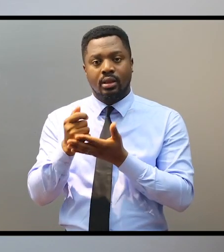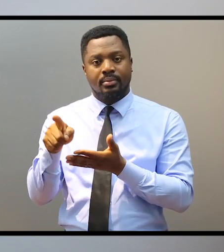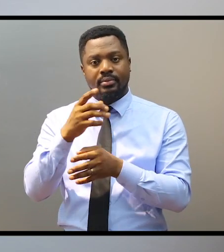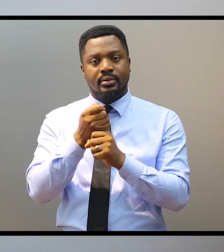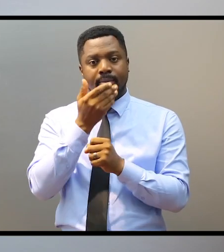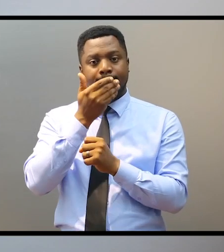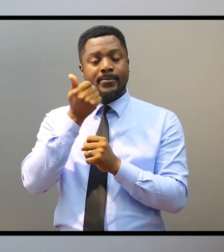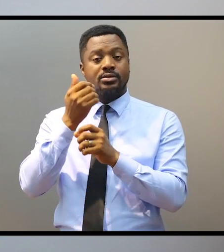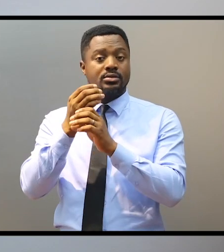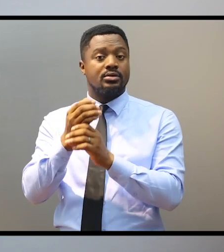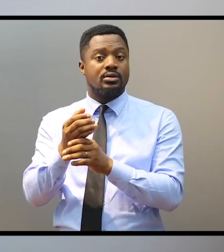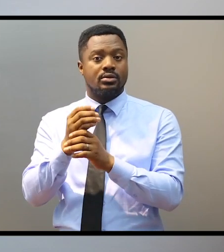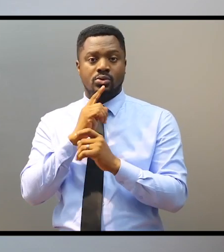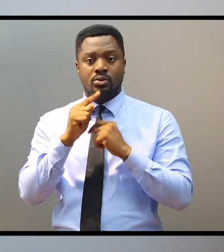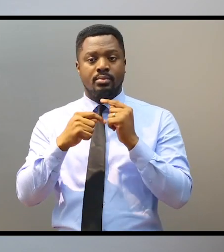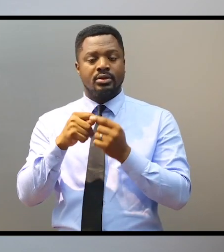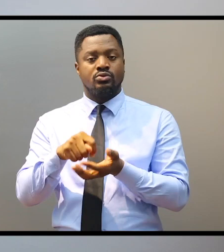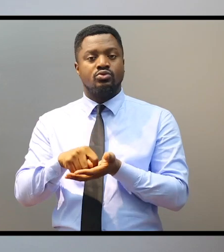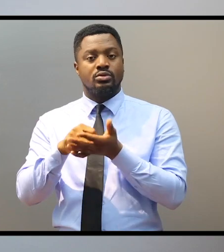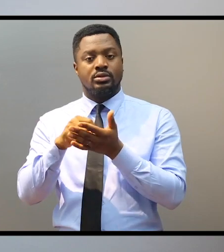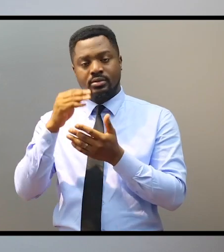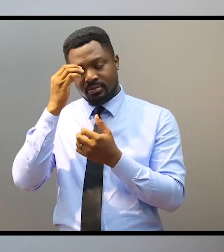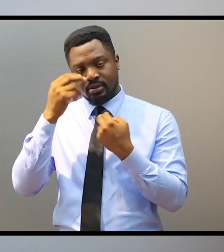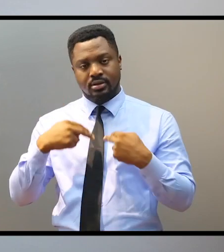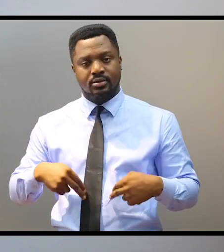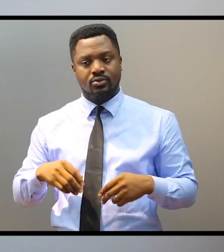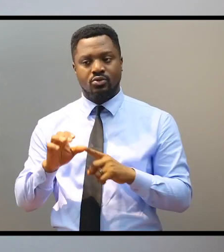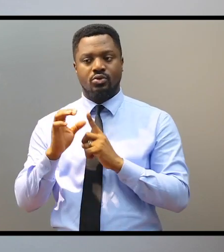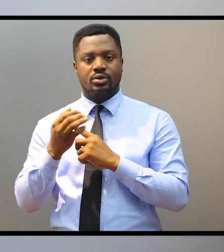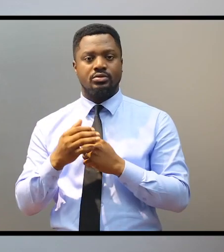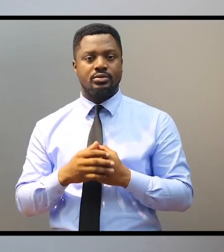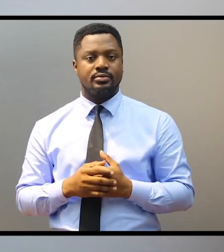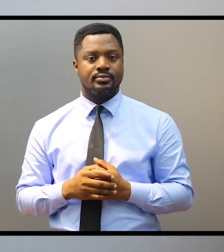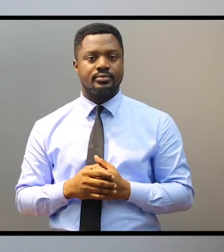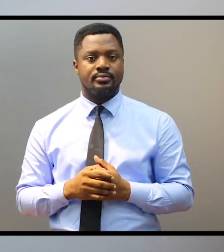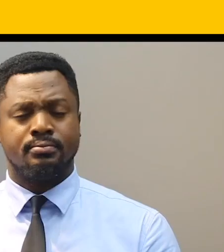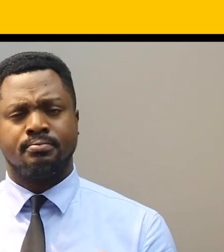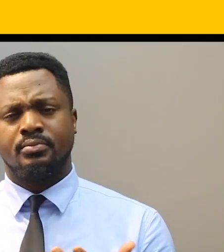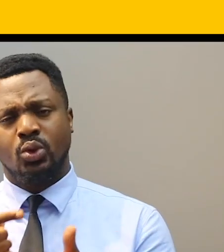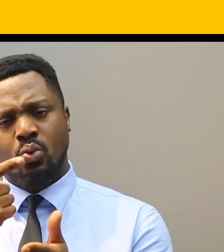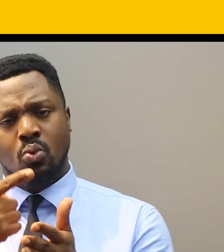to be able to get the best of care when it comes to treating mental health conditions.